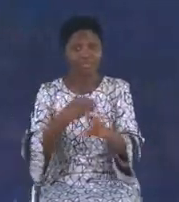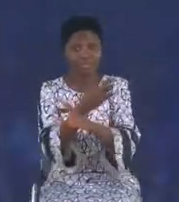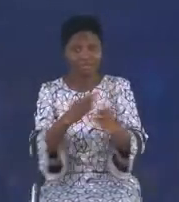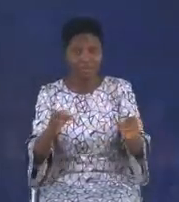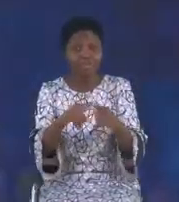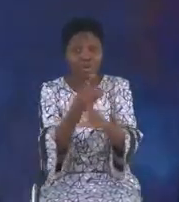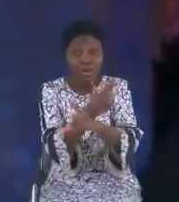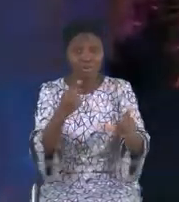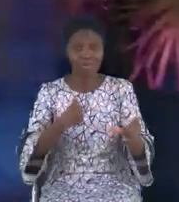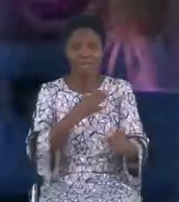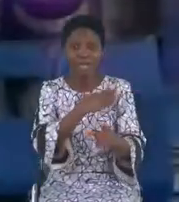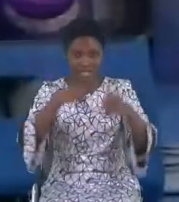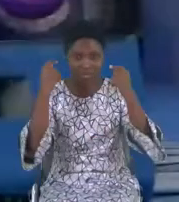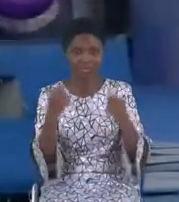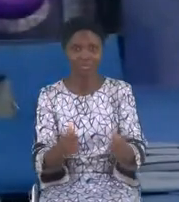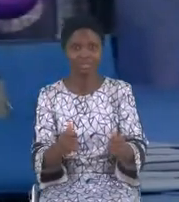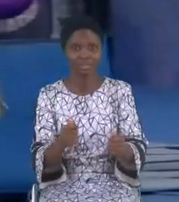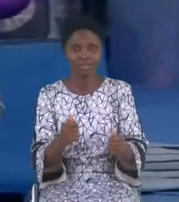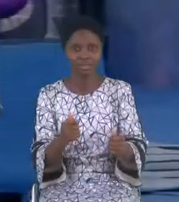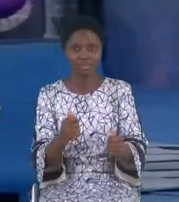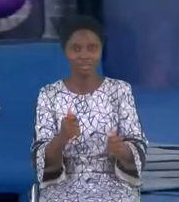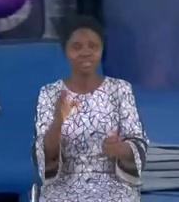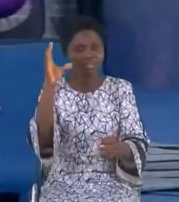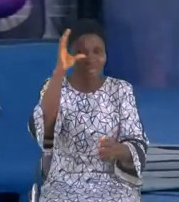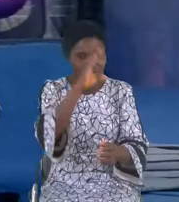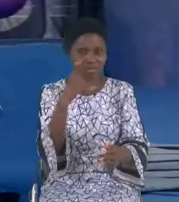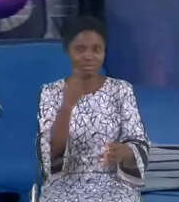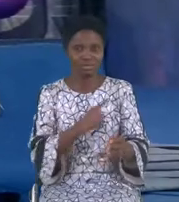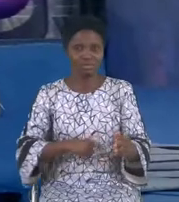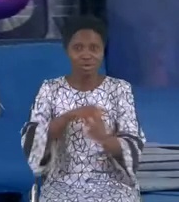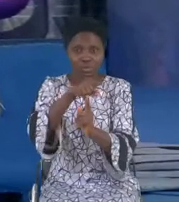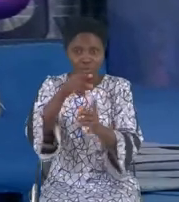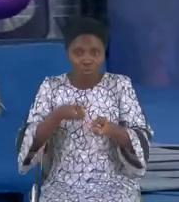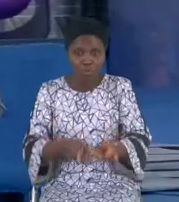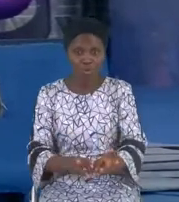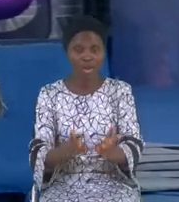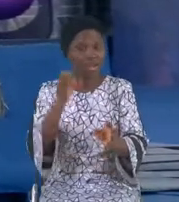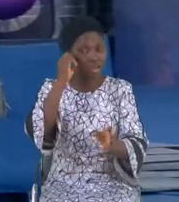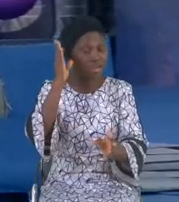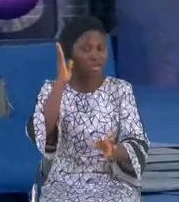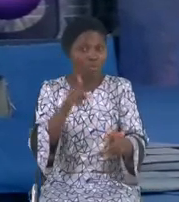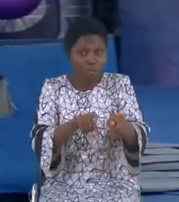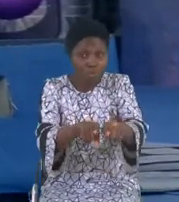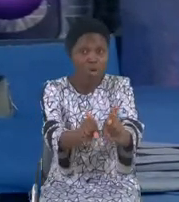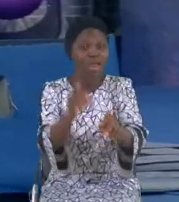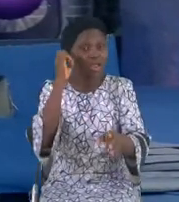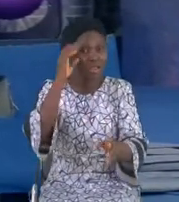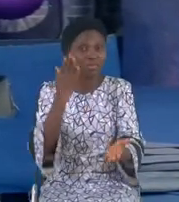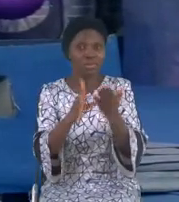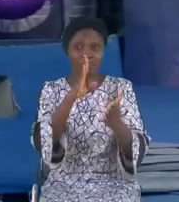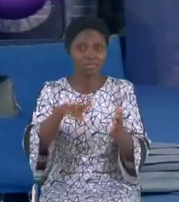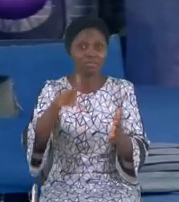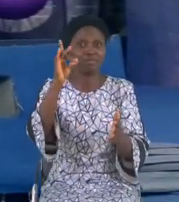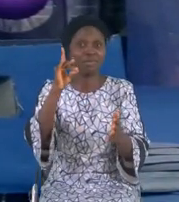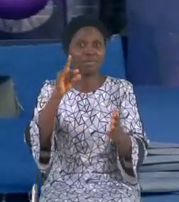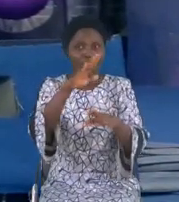immediately seek the lord while he may be found carry upon him while he is near the